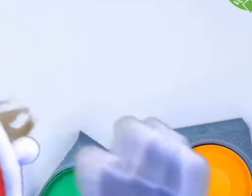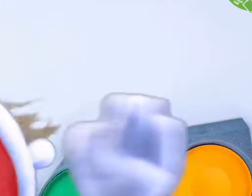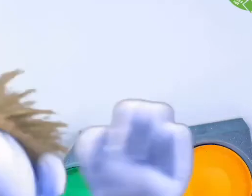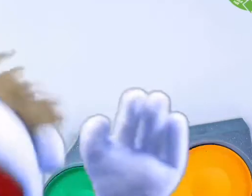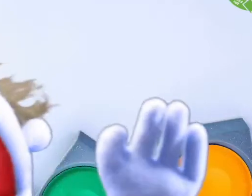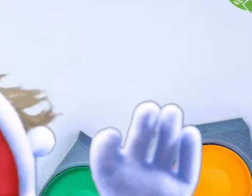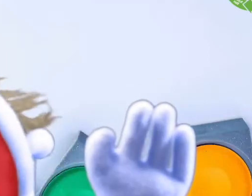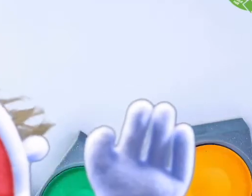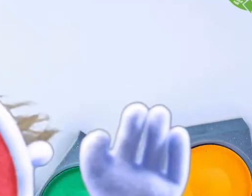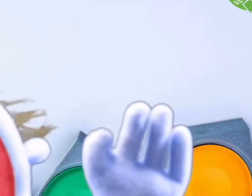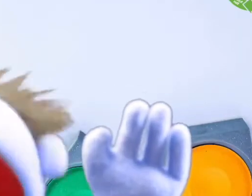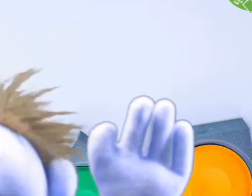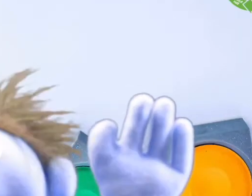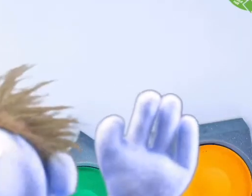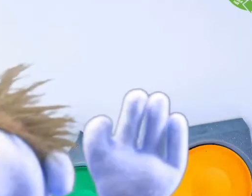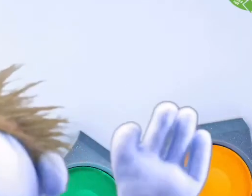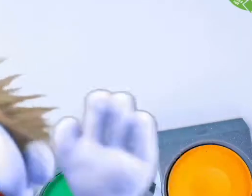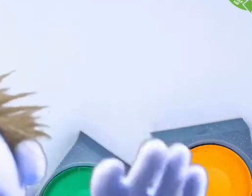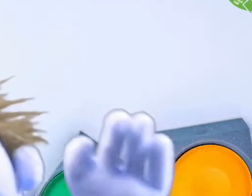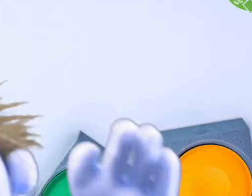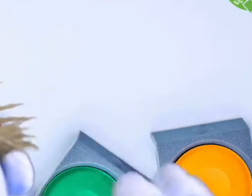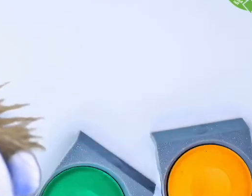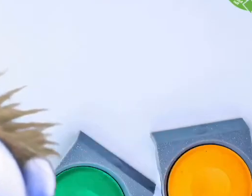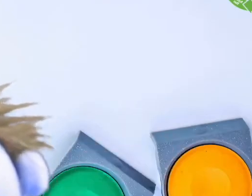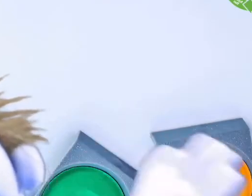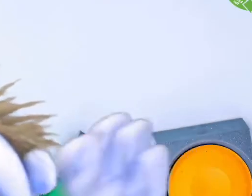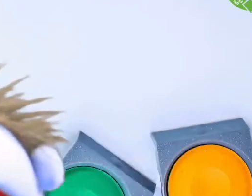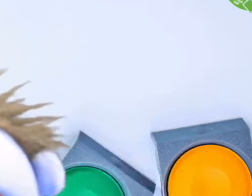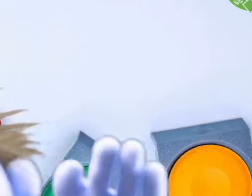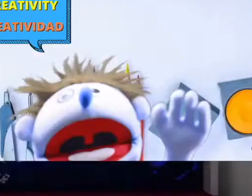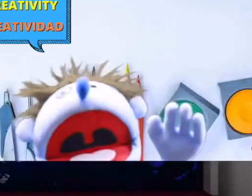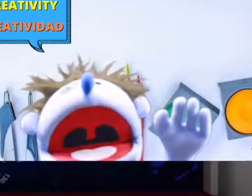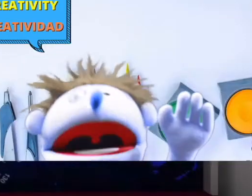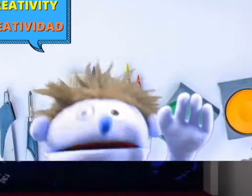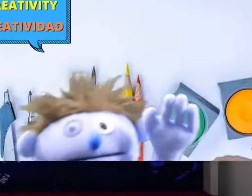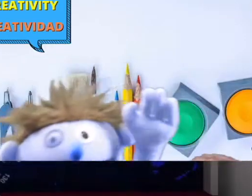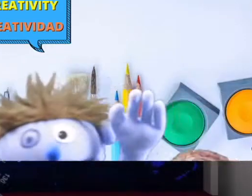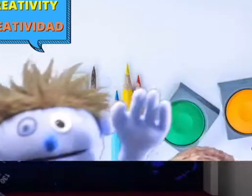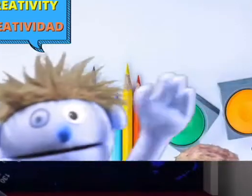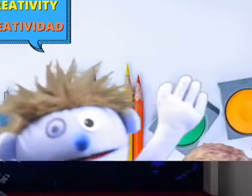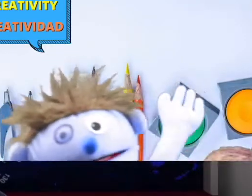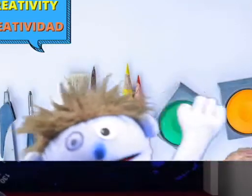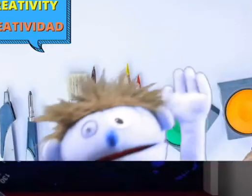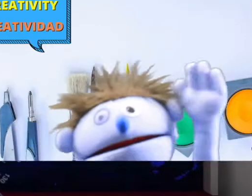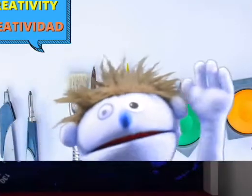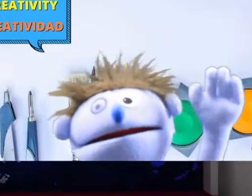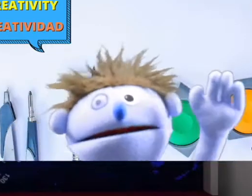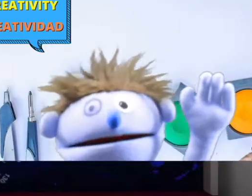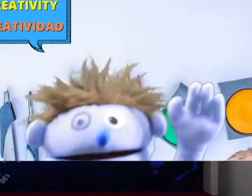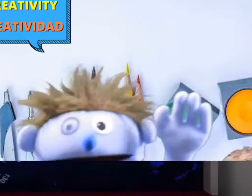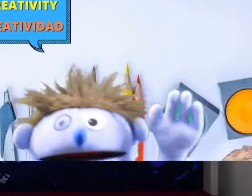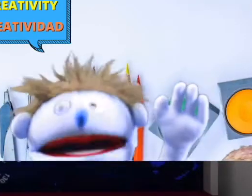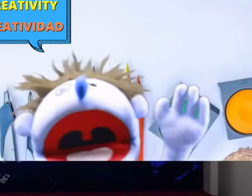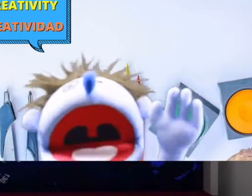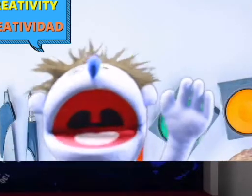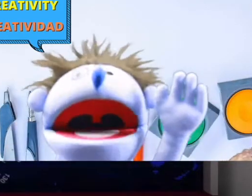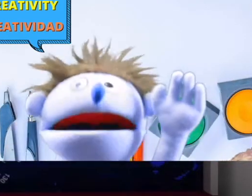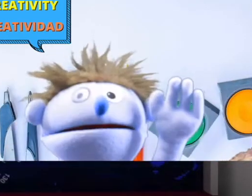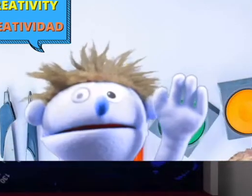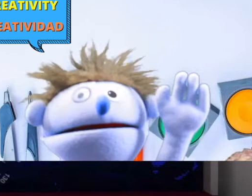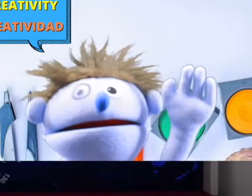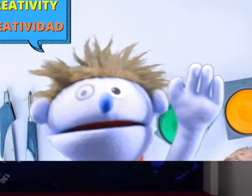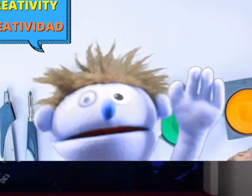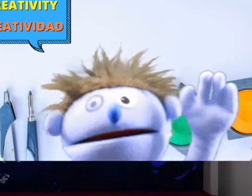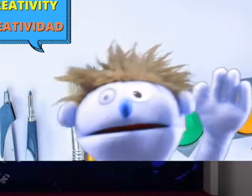and I'm learning. Yay! Yay! They get so creative to learn from, aren't they, Perry? That's